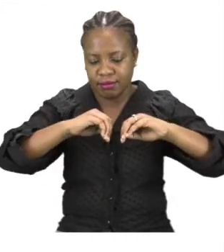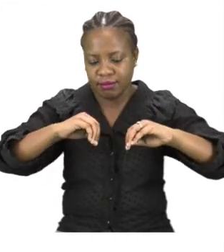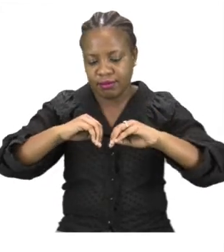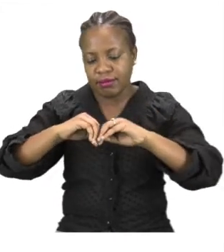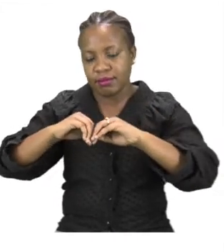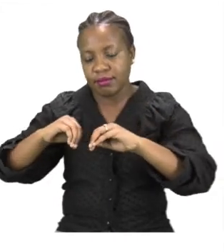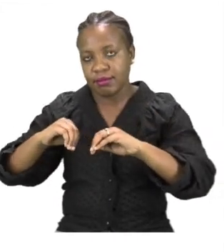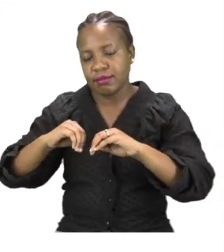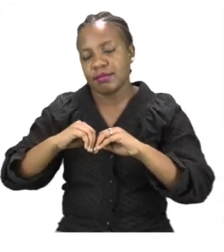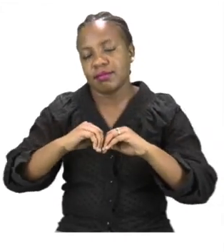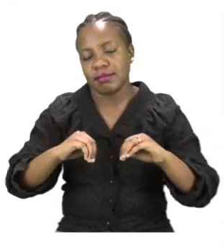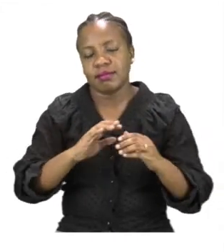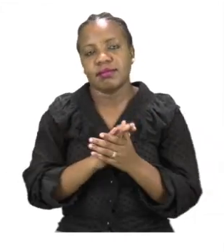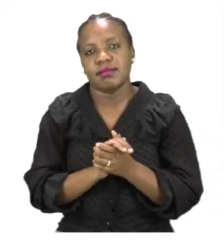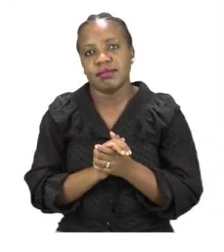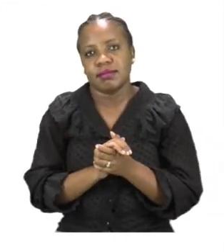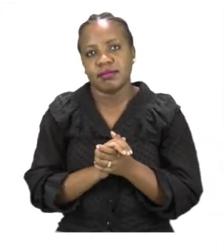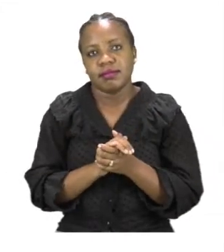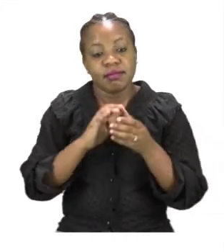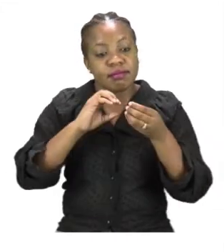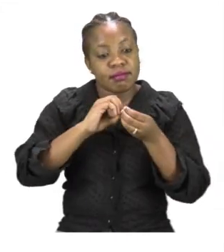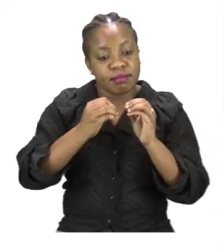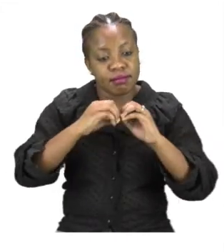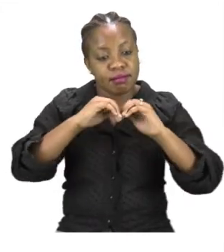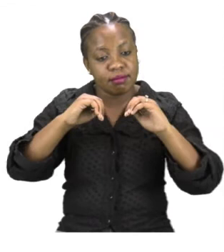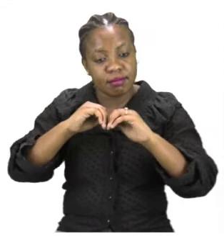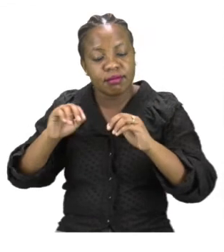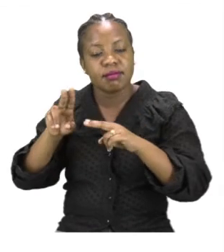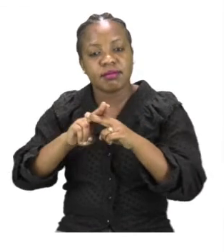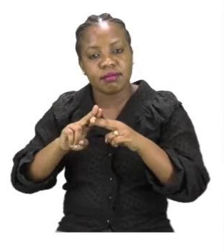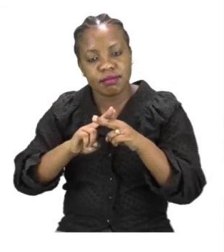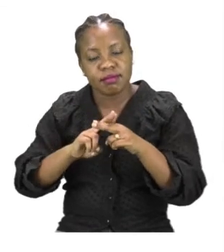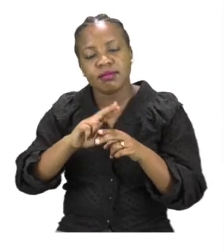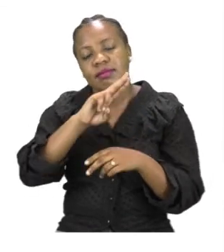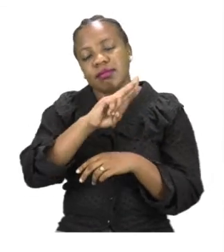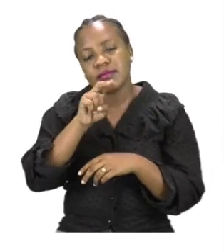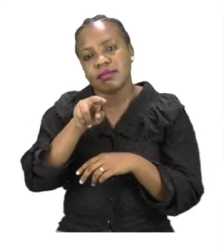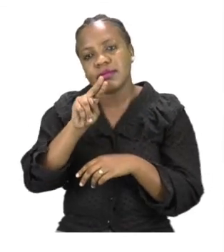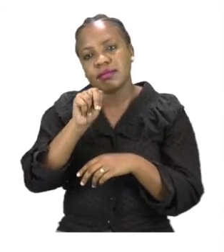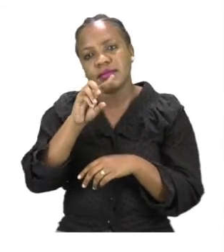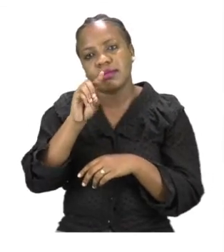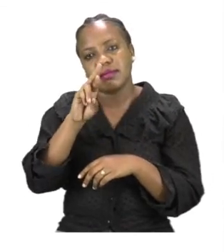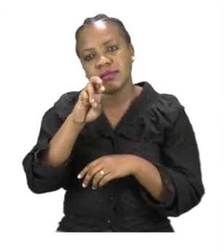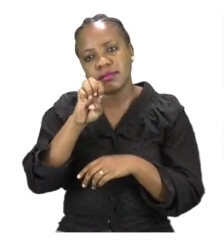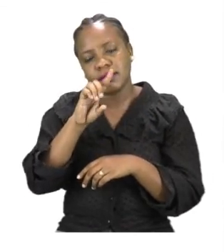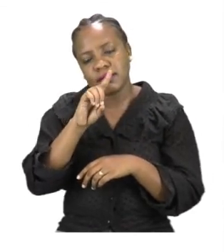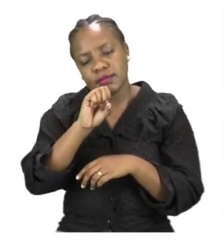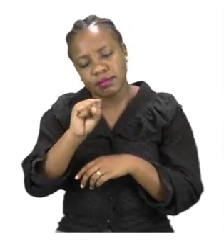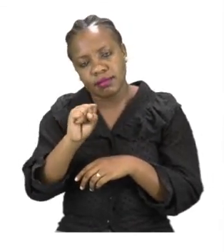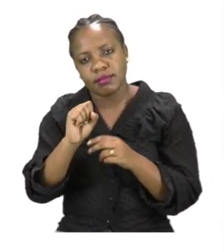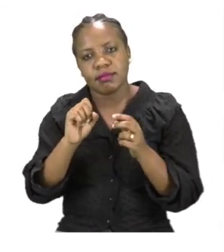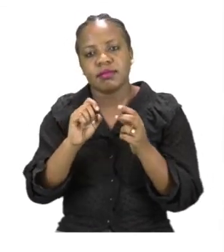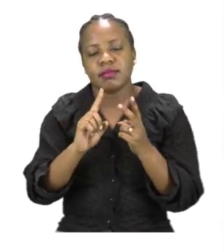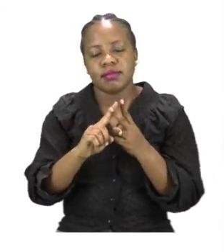we are using hundreds, tens, and units. They have given you an